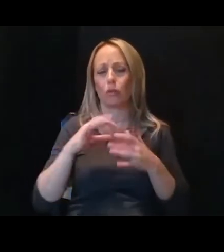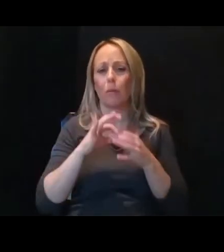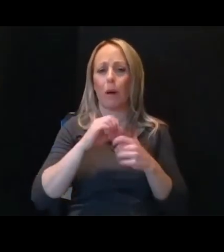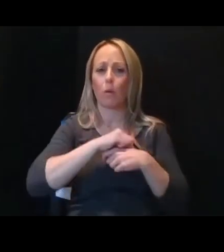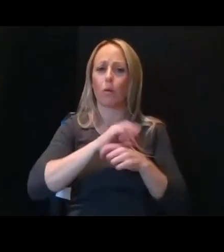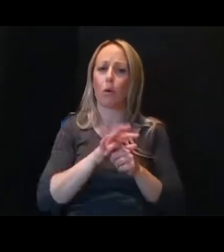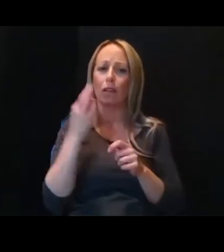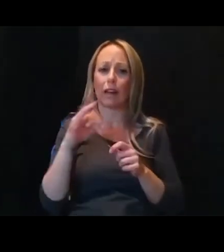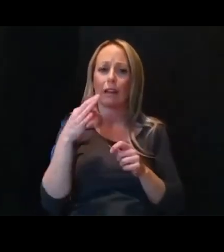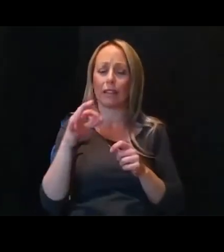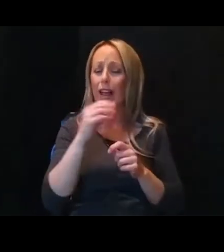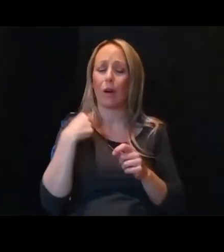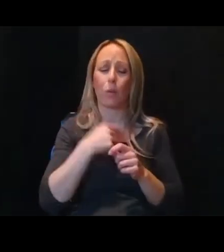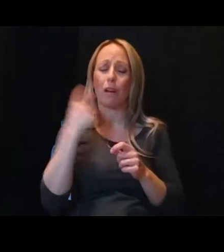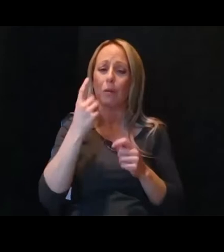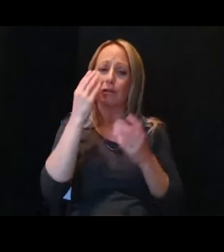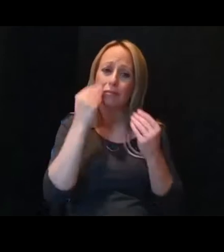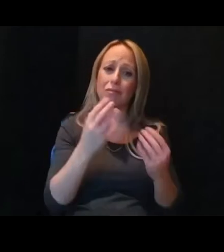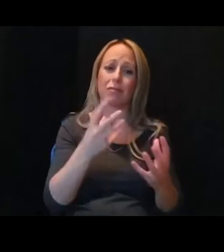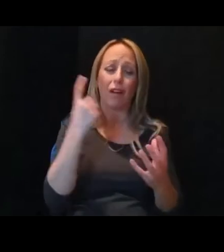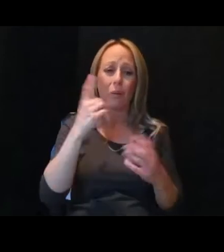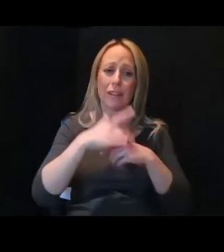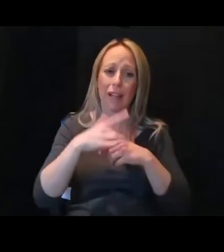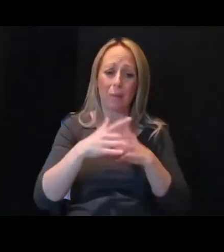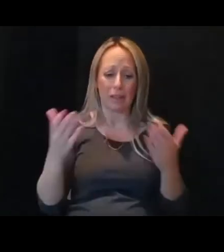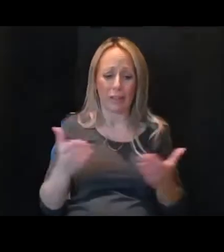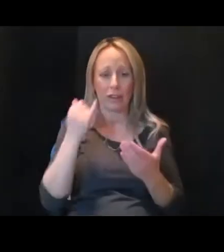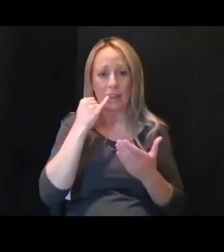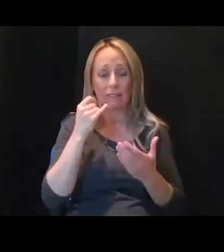them know that we're always available if future questions do arrive.